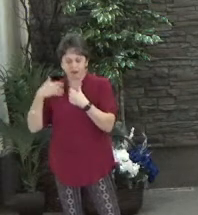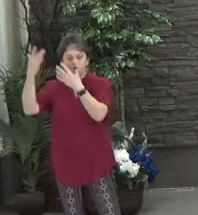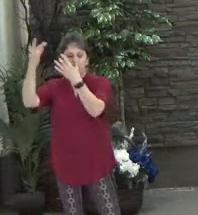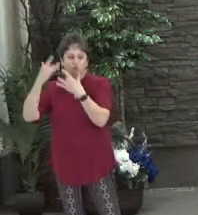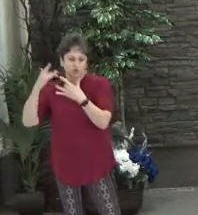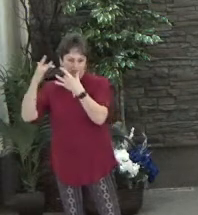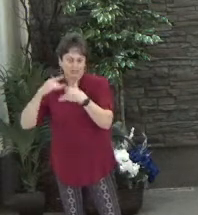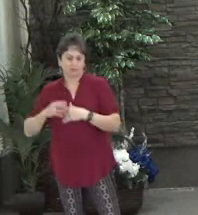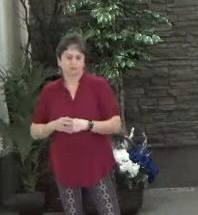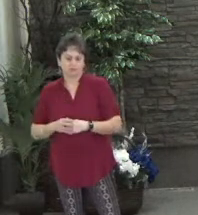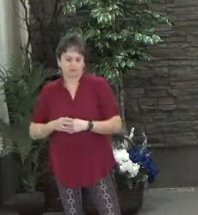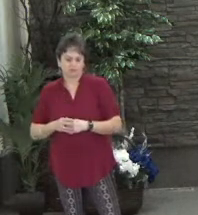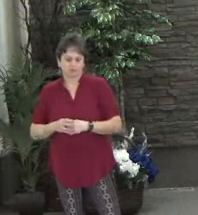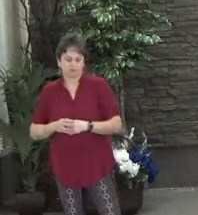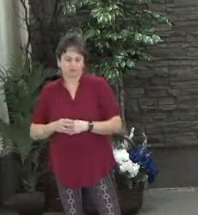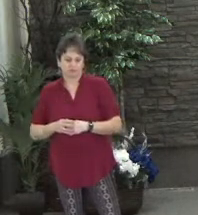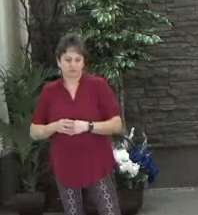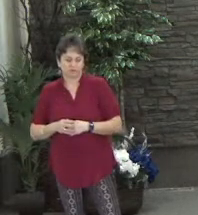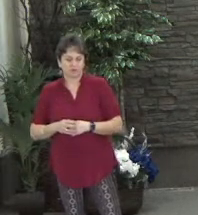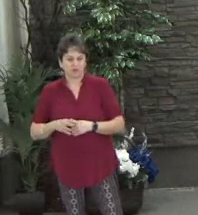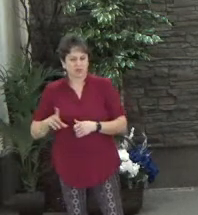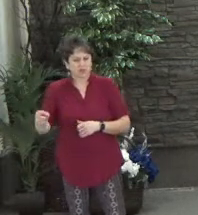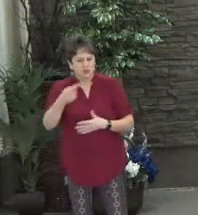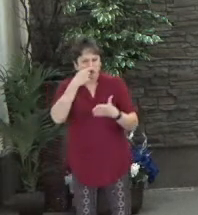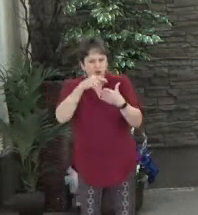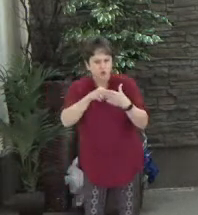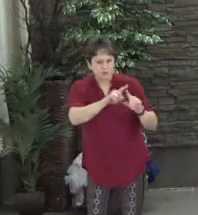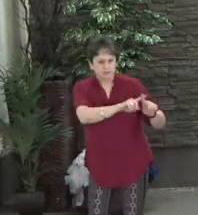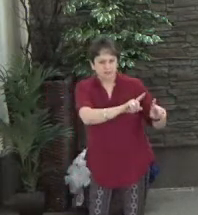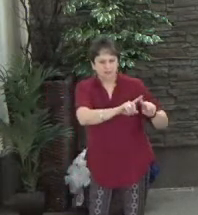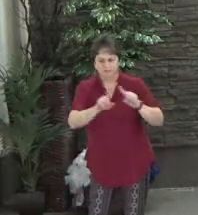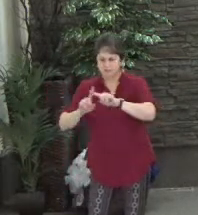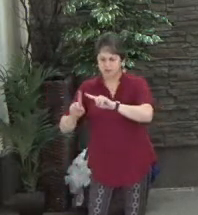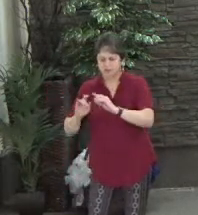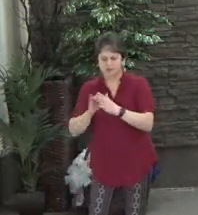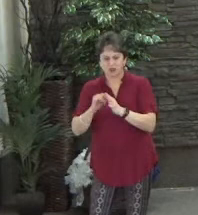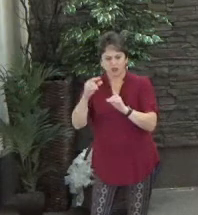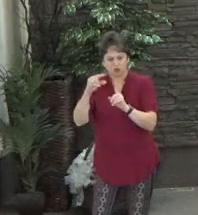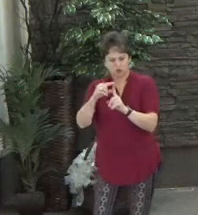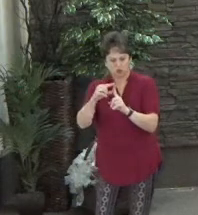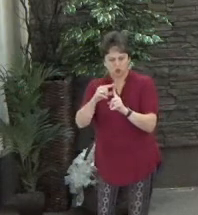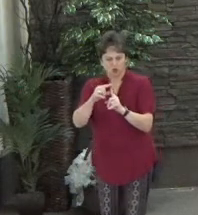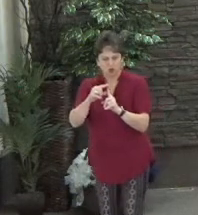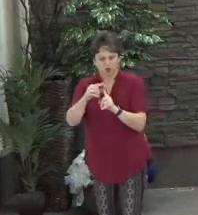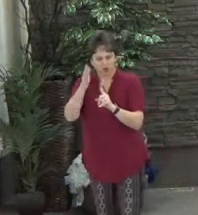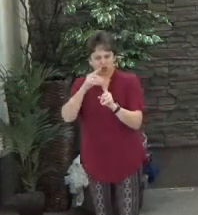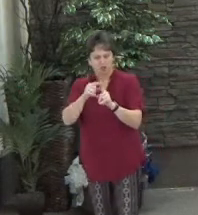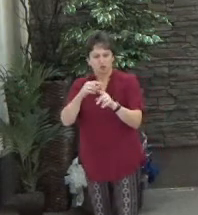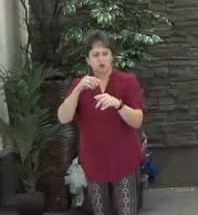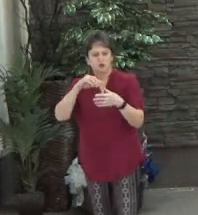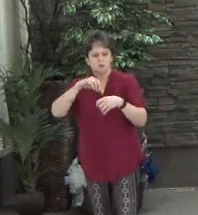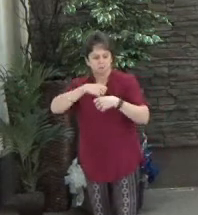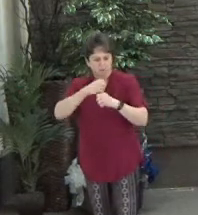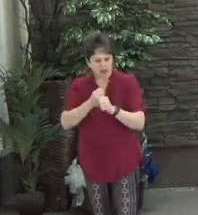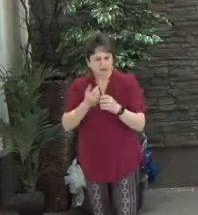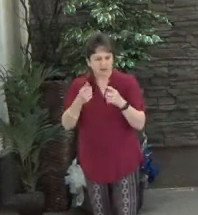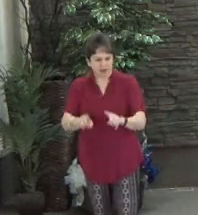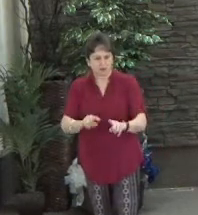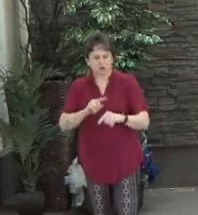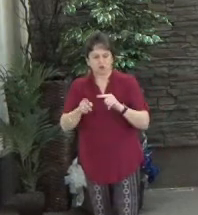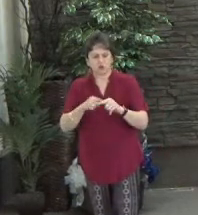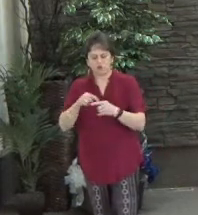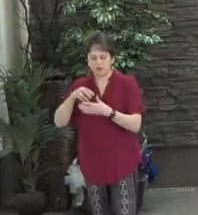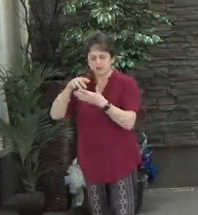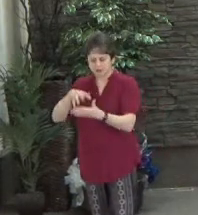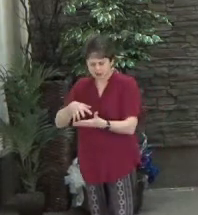received mercy. Did you notice the difference that the Word makes when we engage it, especially when life